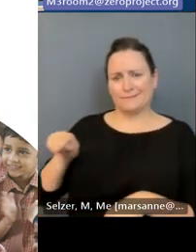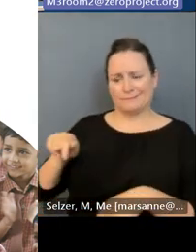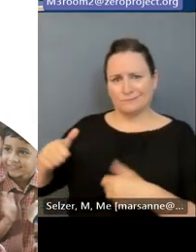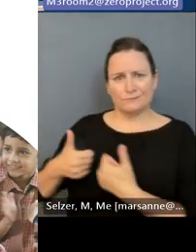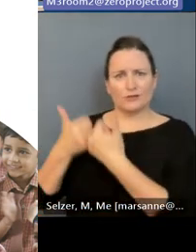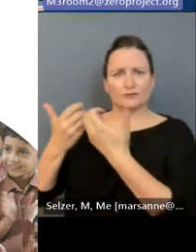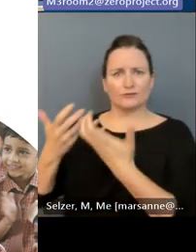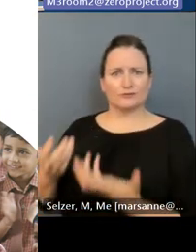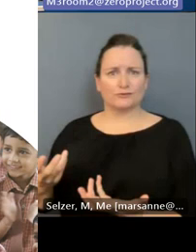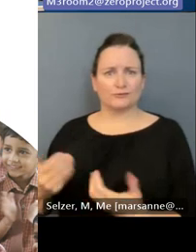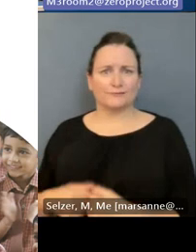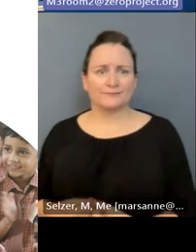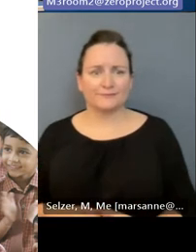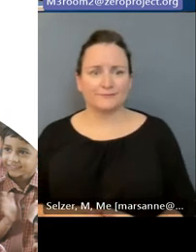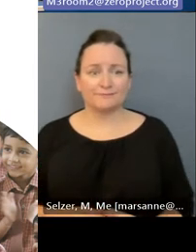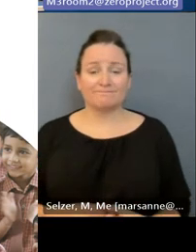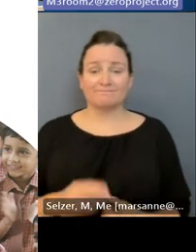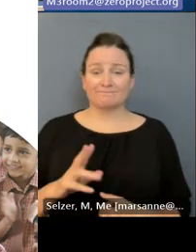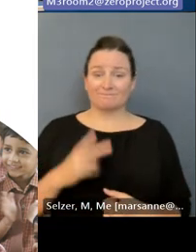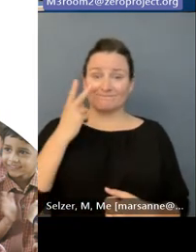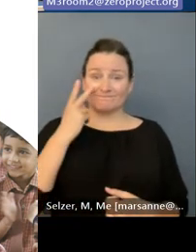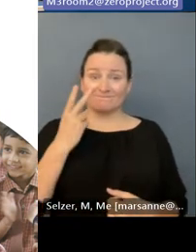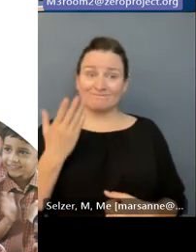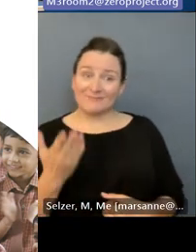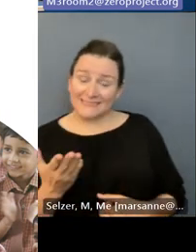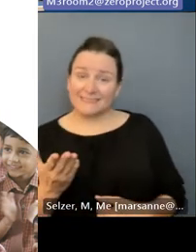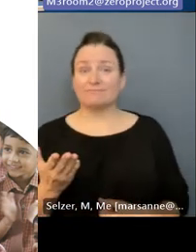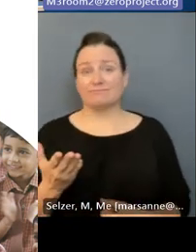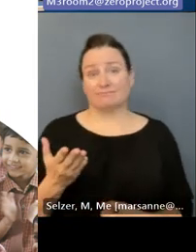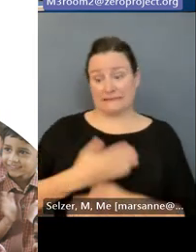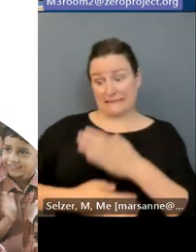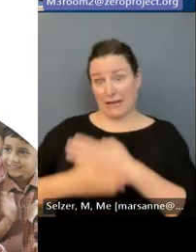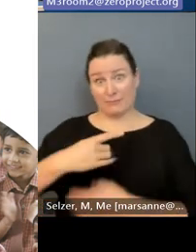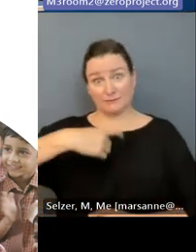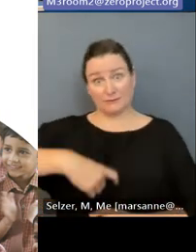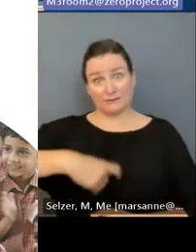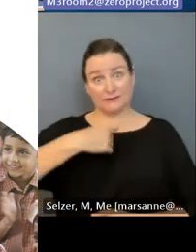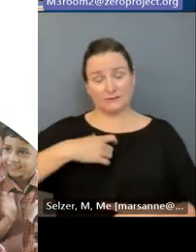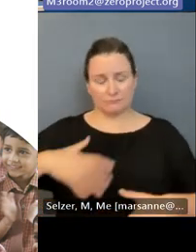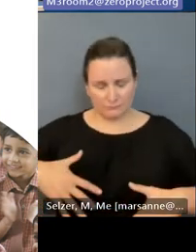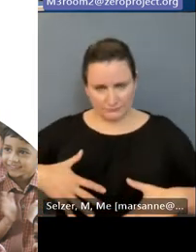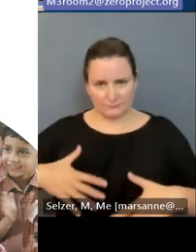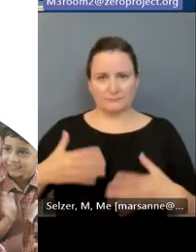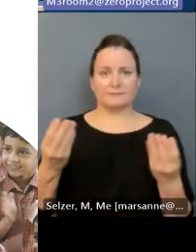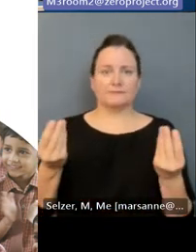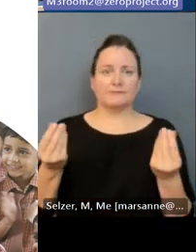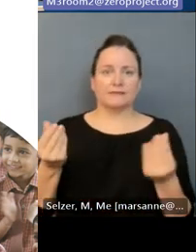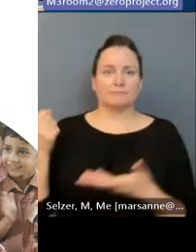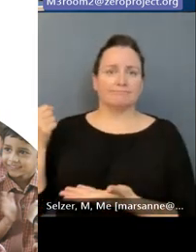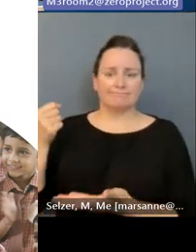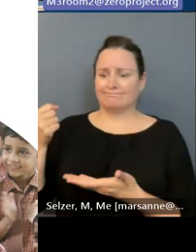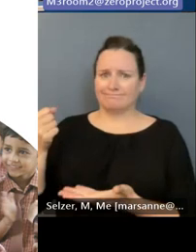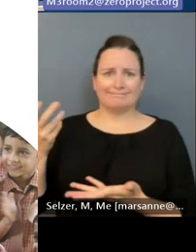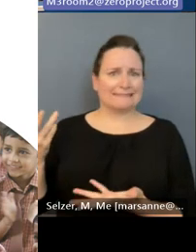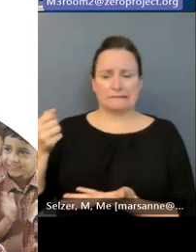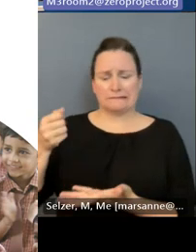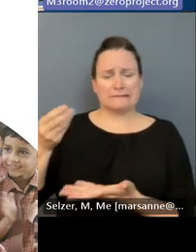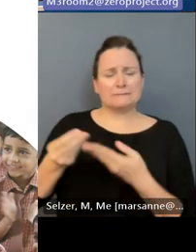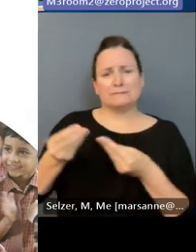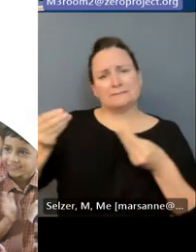other challenges. As you can see, there are financial constraints. These therapies are not cheap. They are not cheap. Okay, cultural